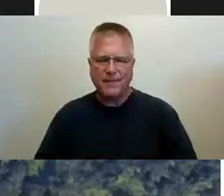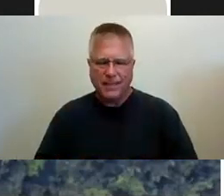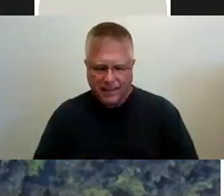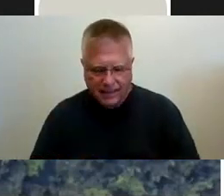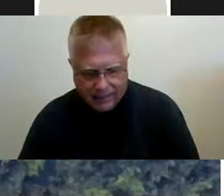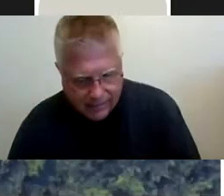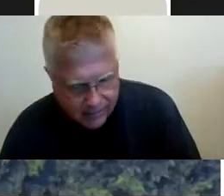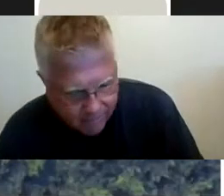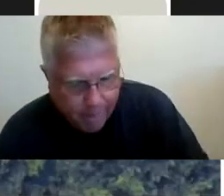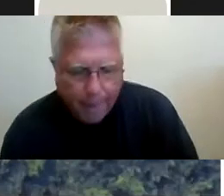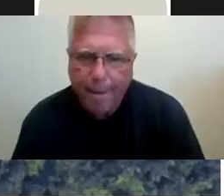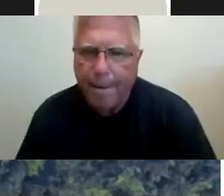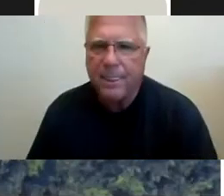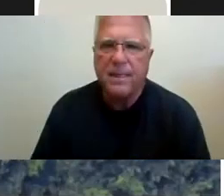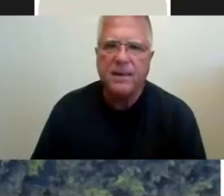Would the